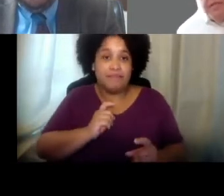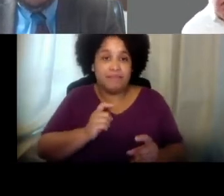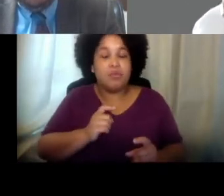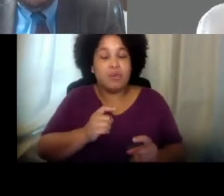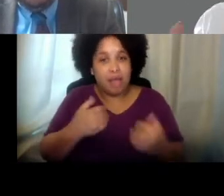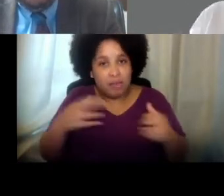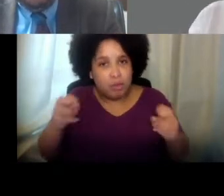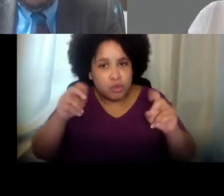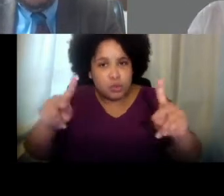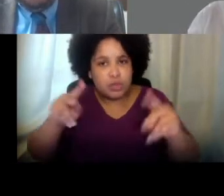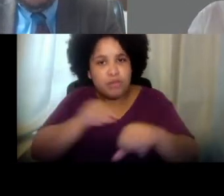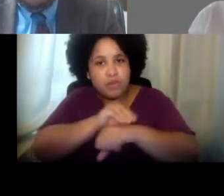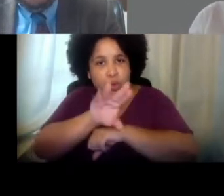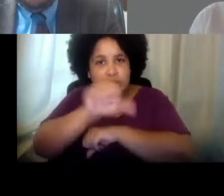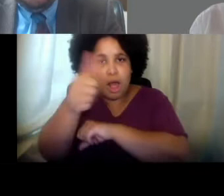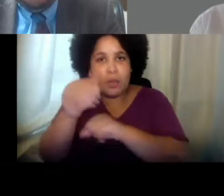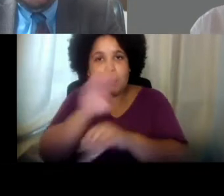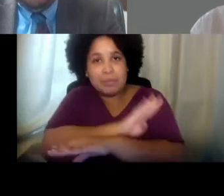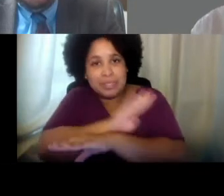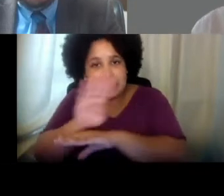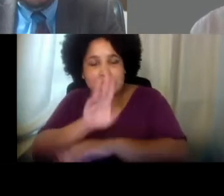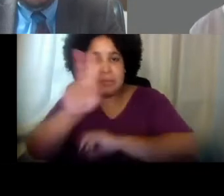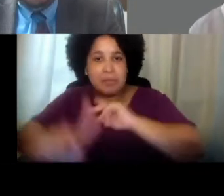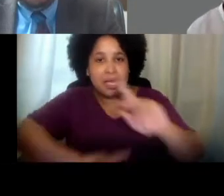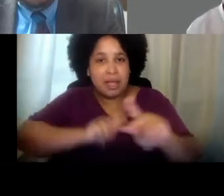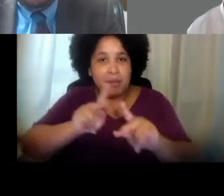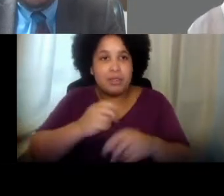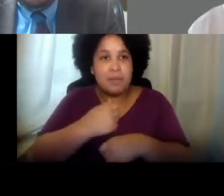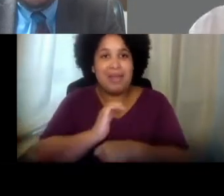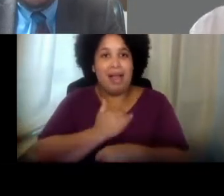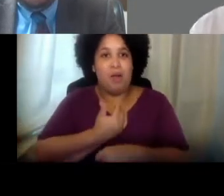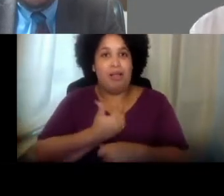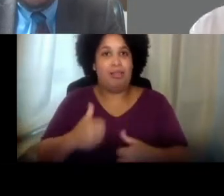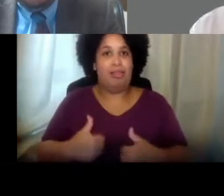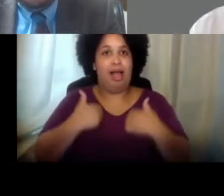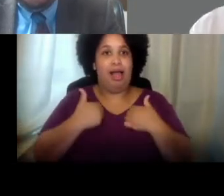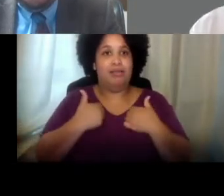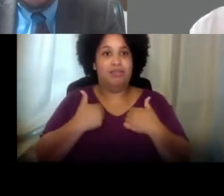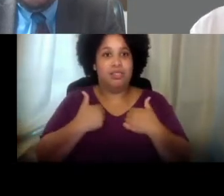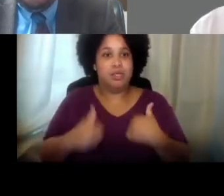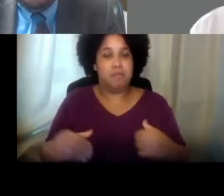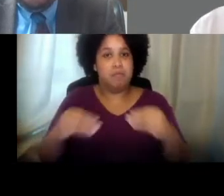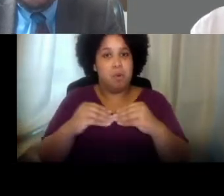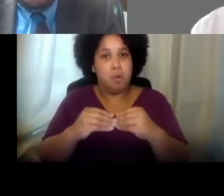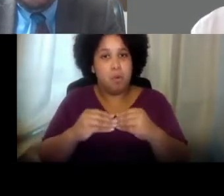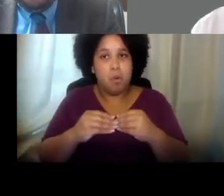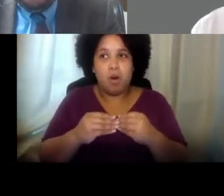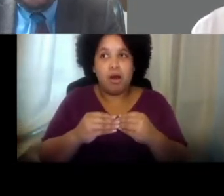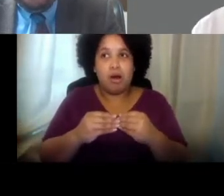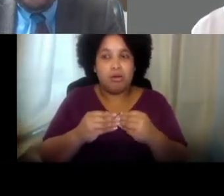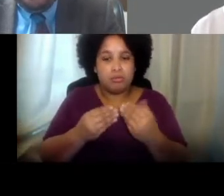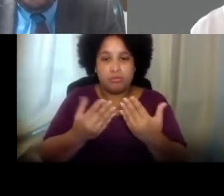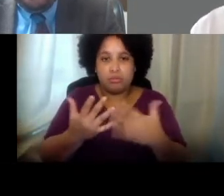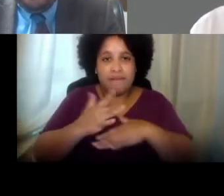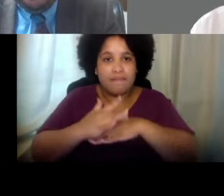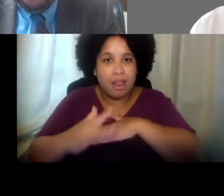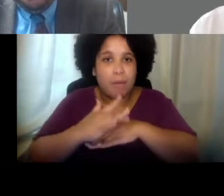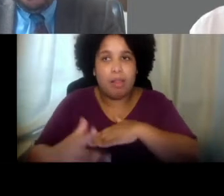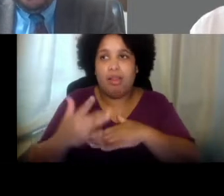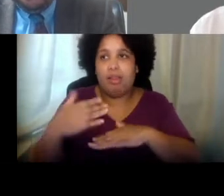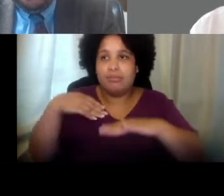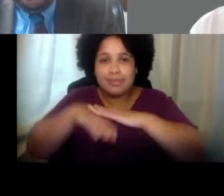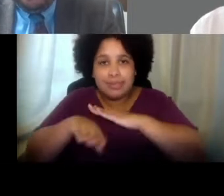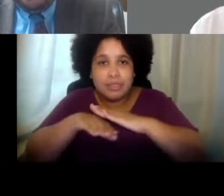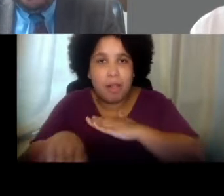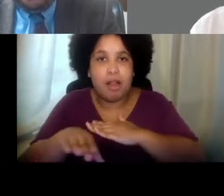influence other businesses and people to make our lives more easily available and accessible